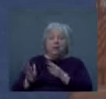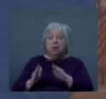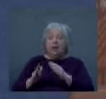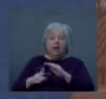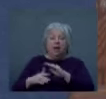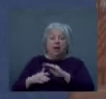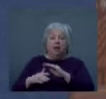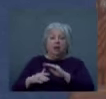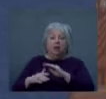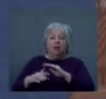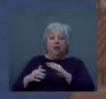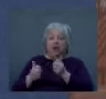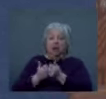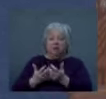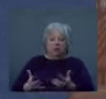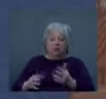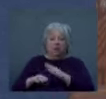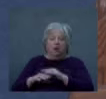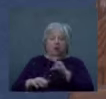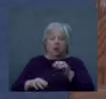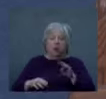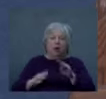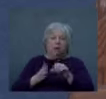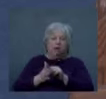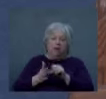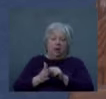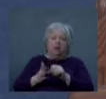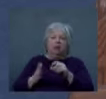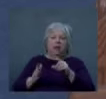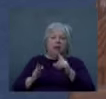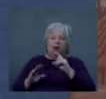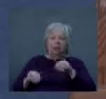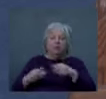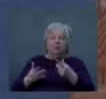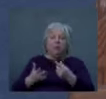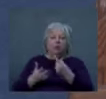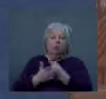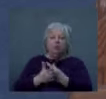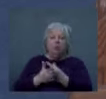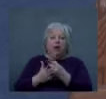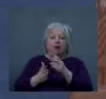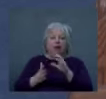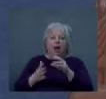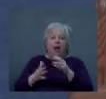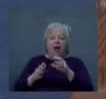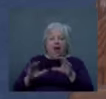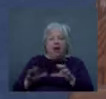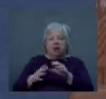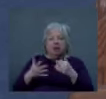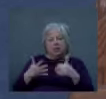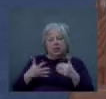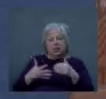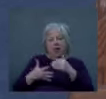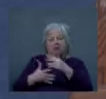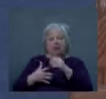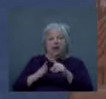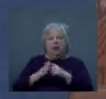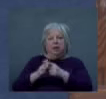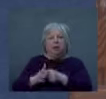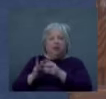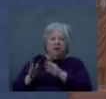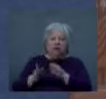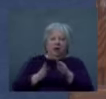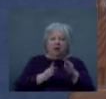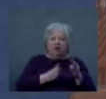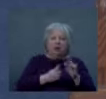city's website, I provided you with a copy of the grant action steps and implementation strategies